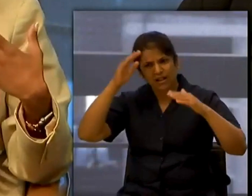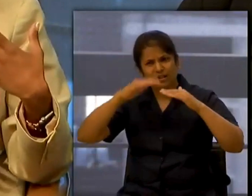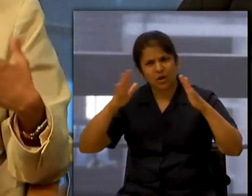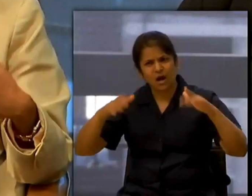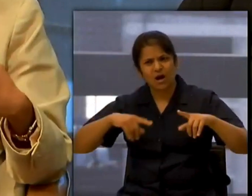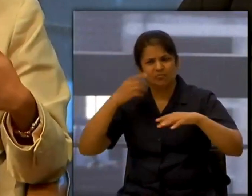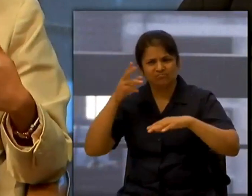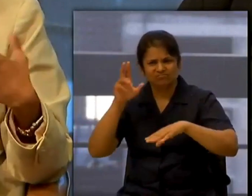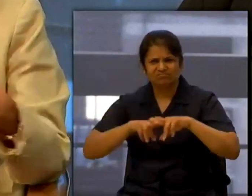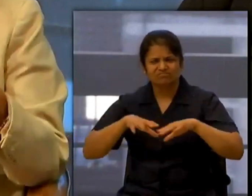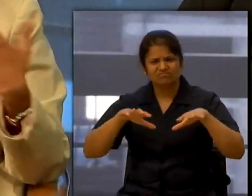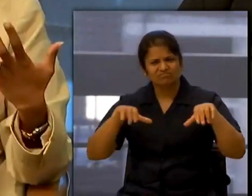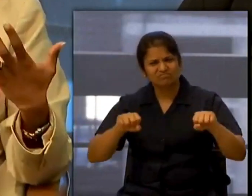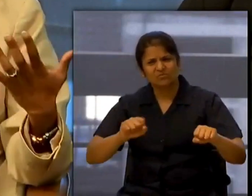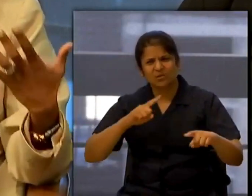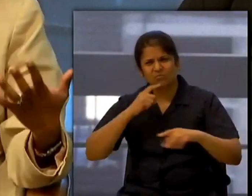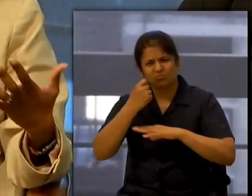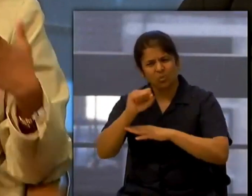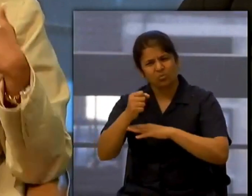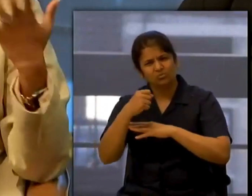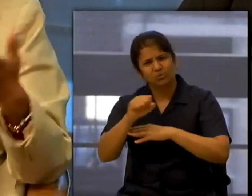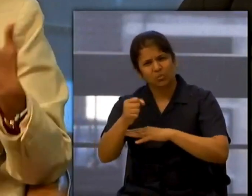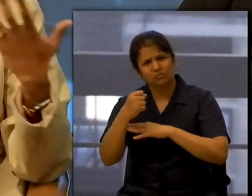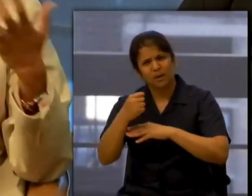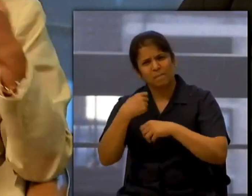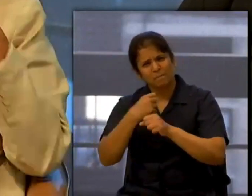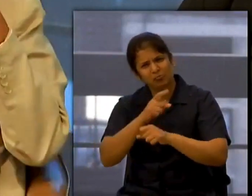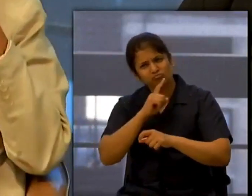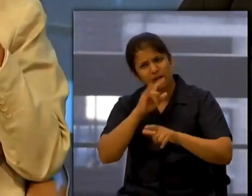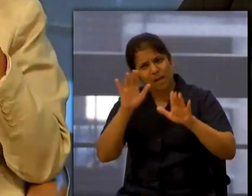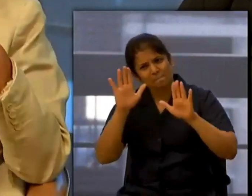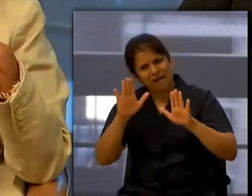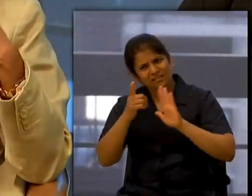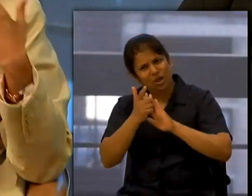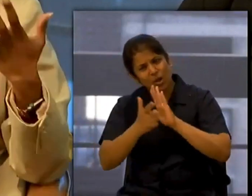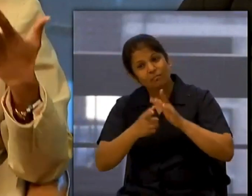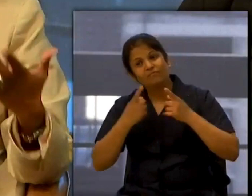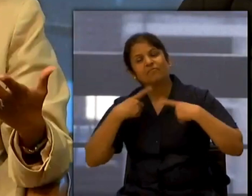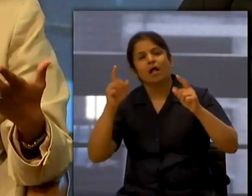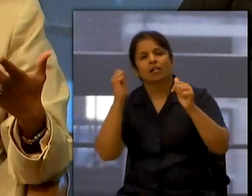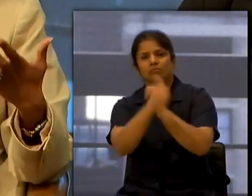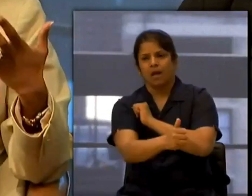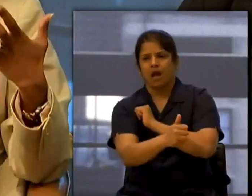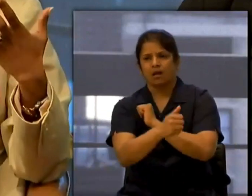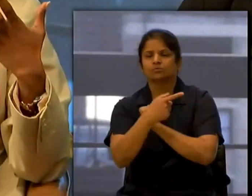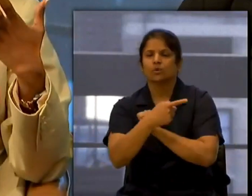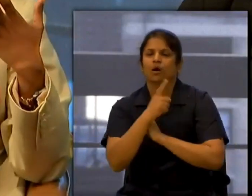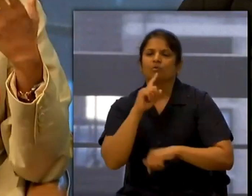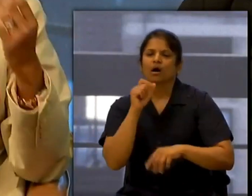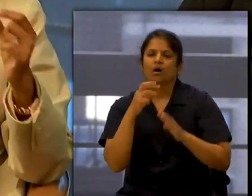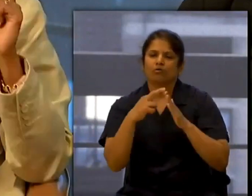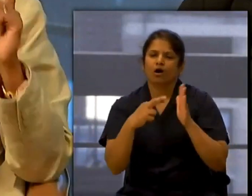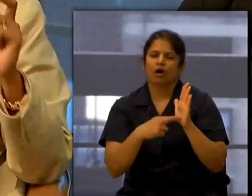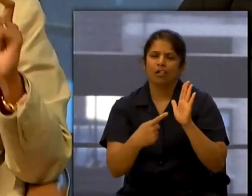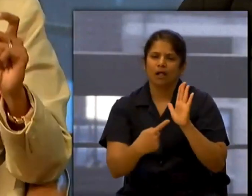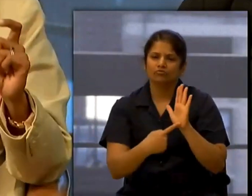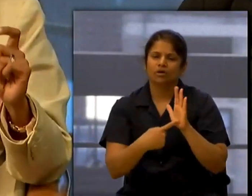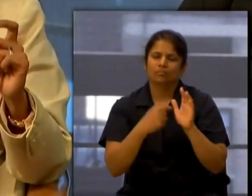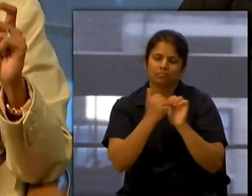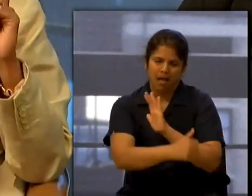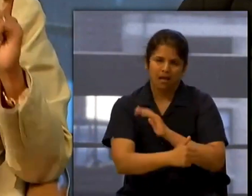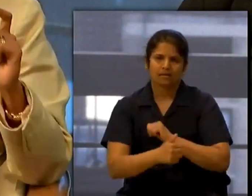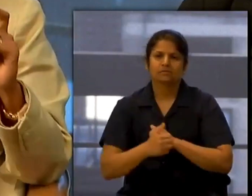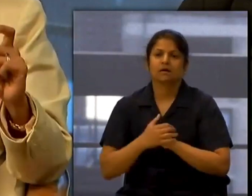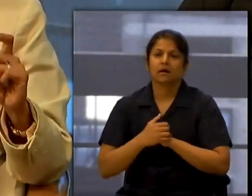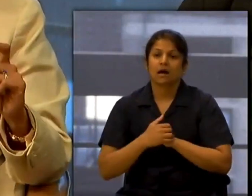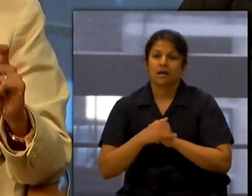get this incredible law passed, or to get this incredible regulation. And I think that self-advocacy piece is